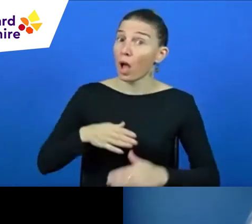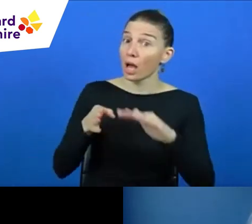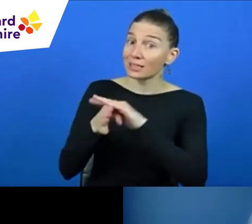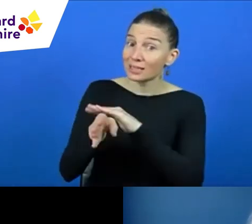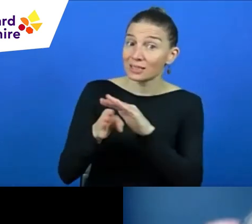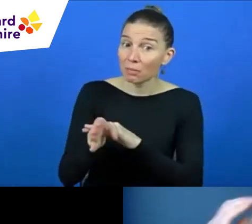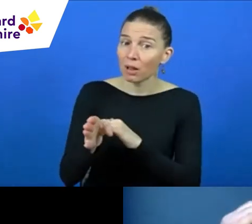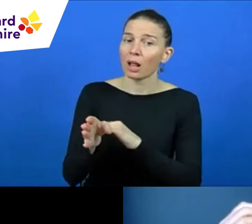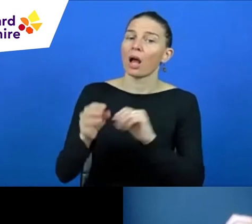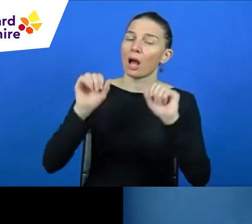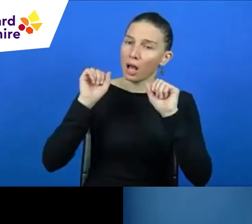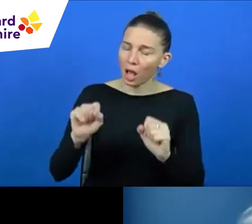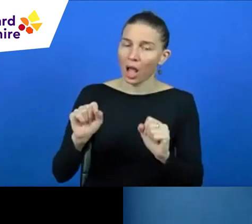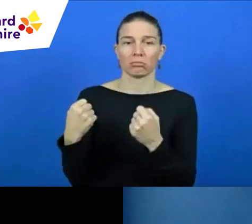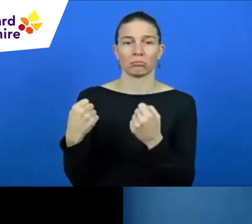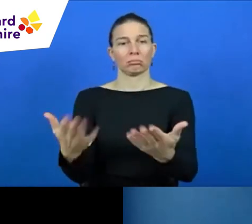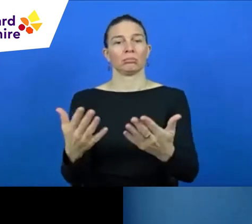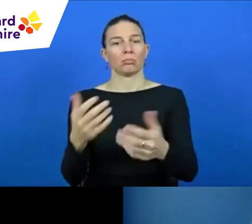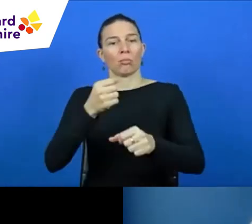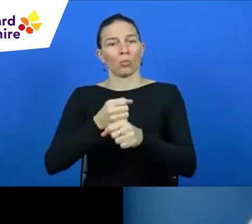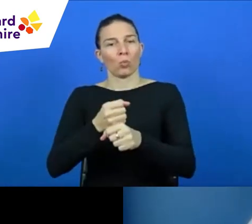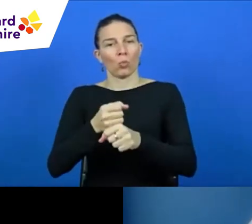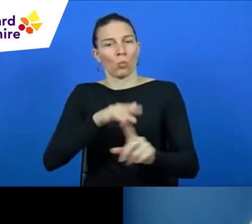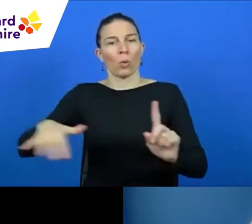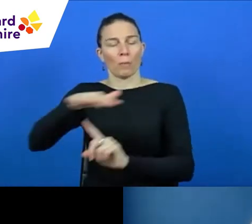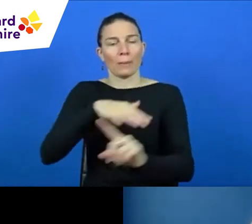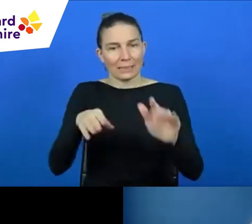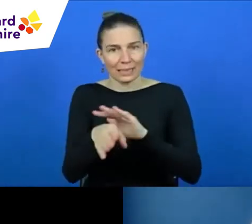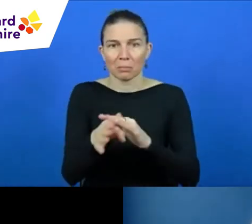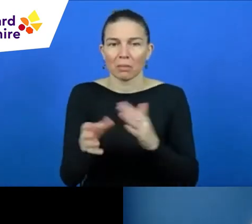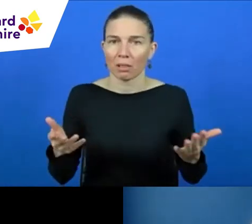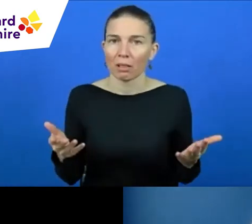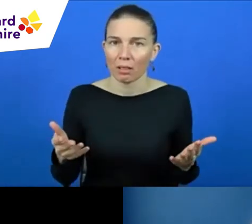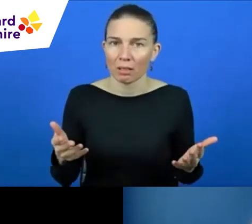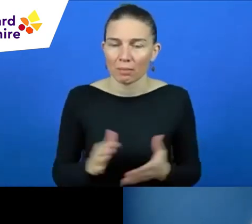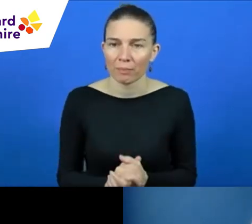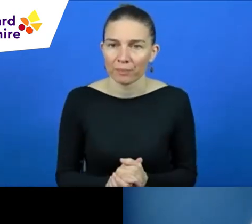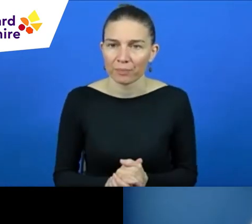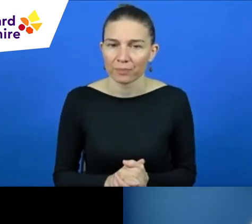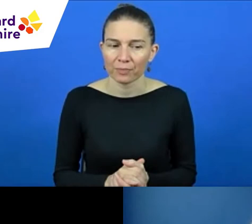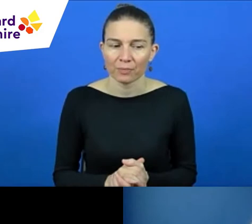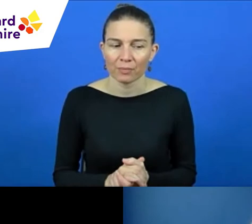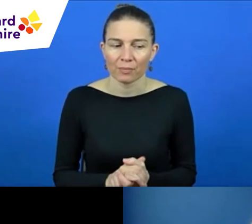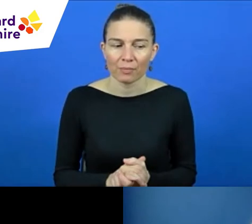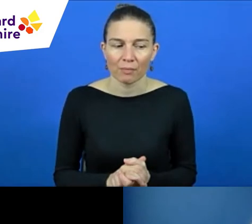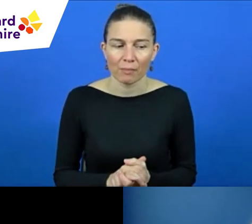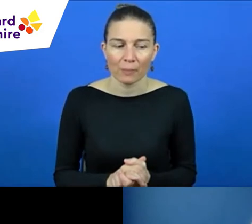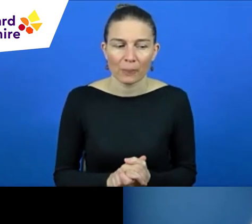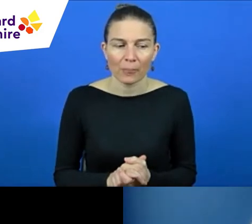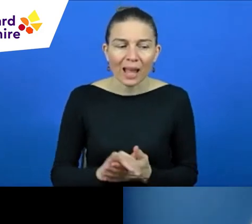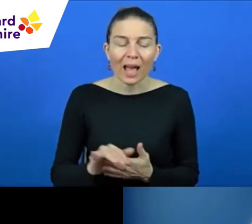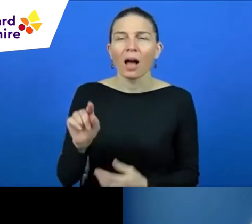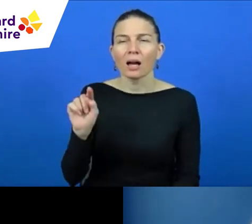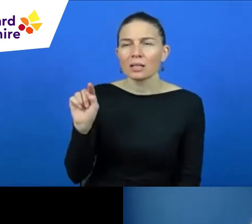on an accessible workplace. And that, to your point, has at least partially been delivered through